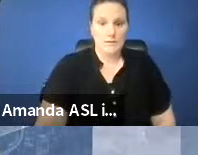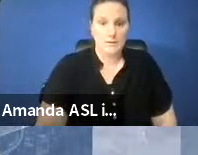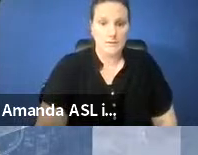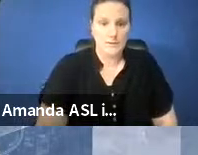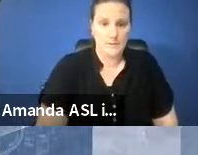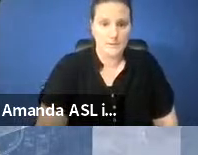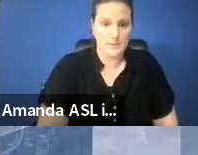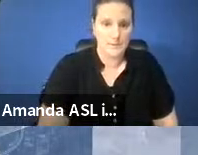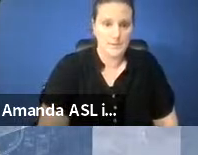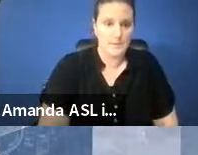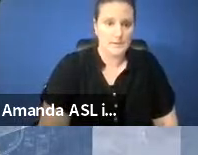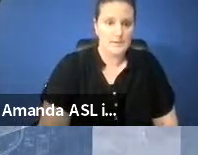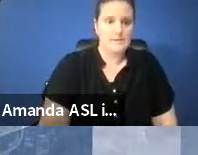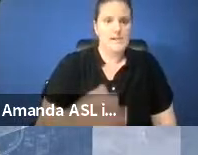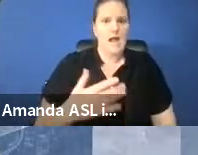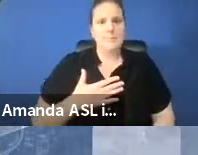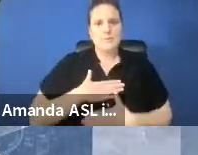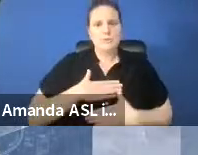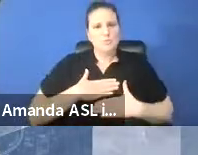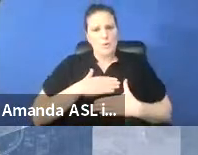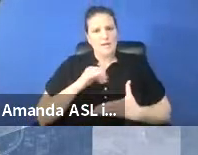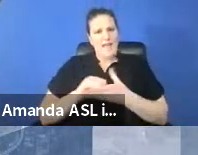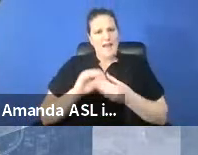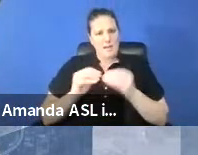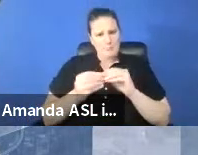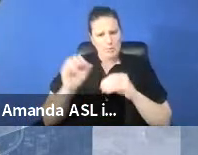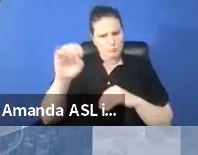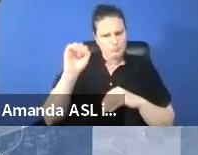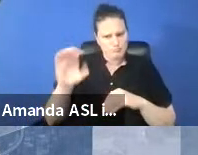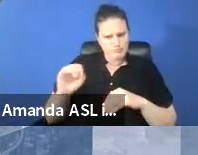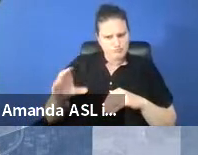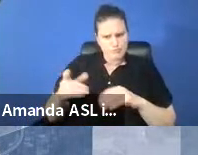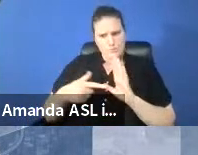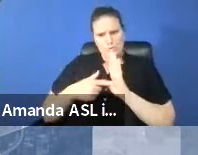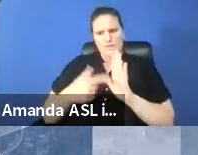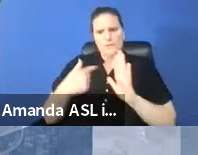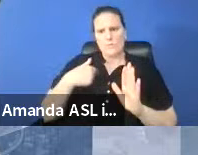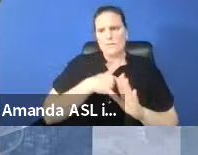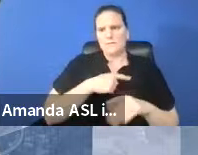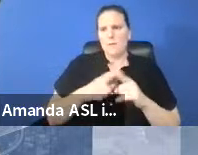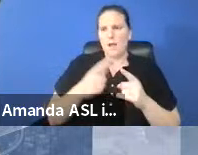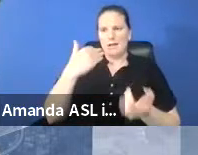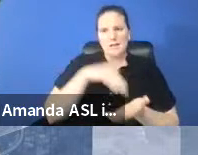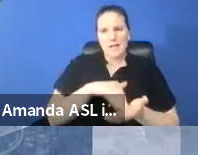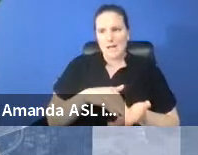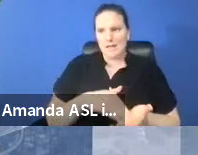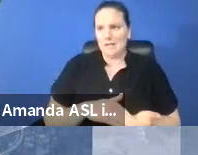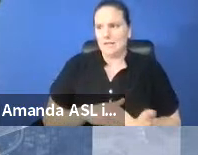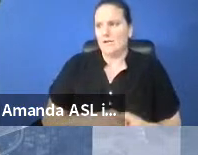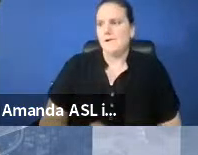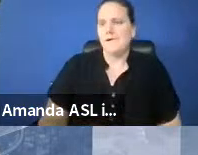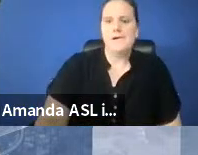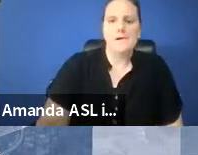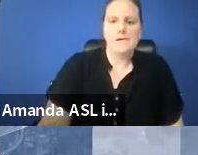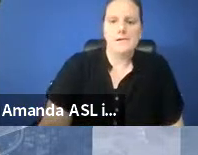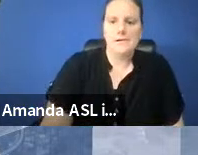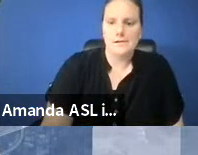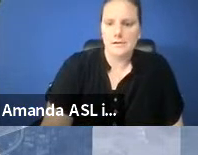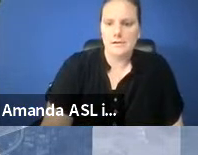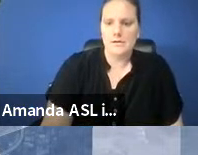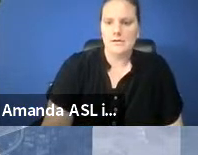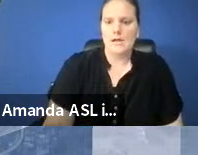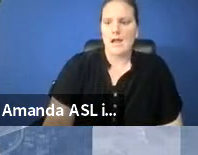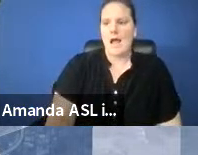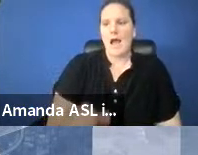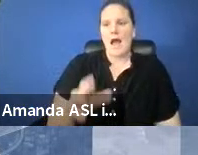Yes, and I'm enjoying the data that you're presenting to us. But once again, I need to see